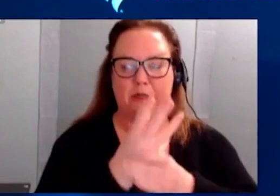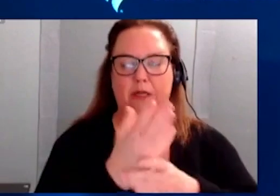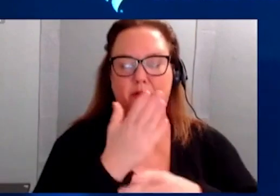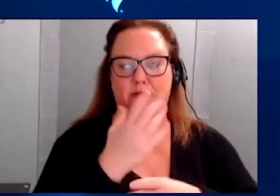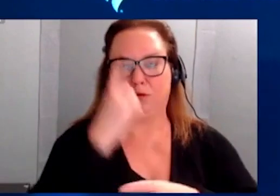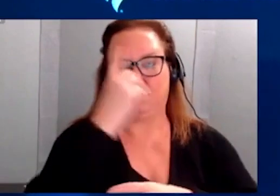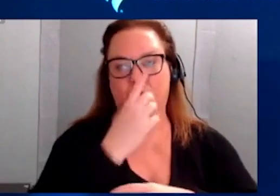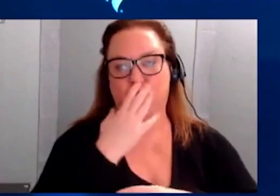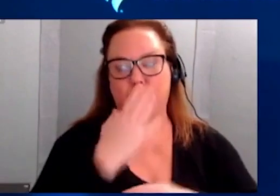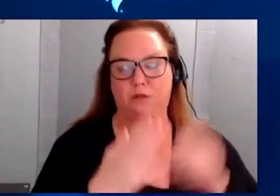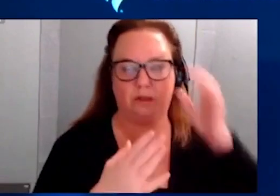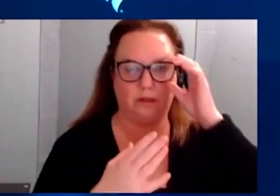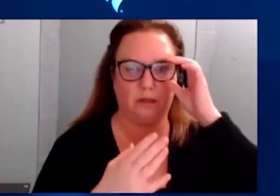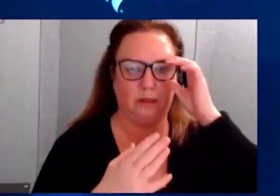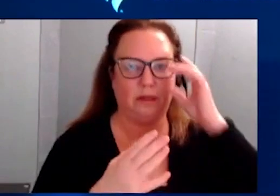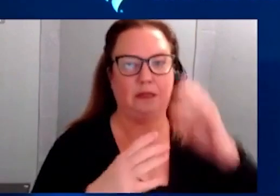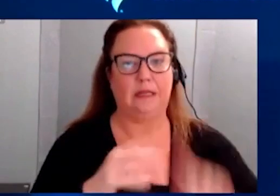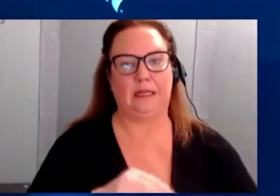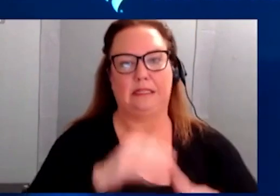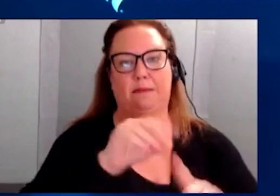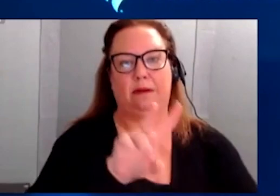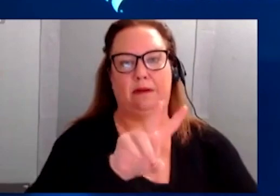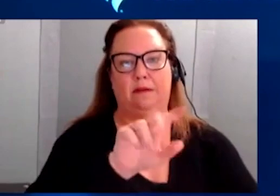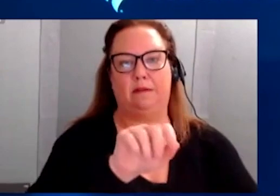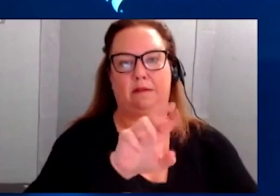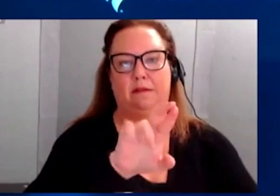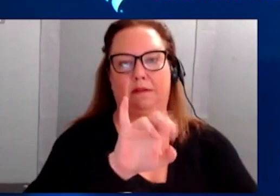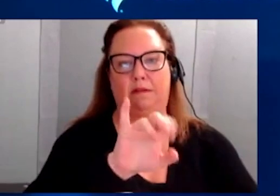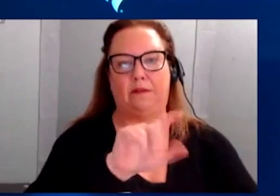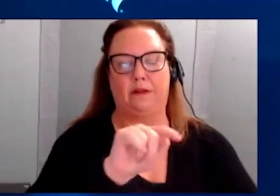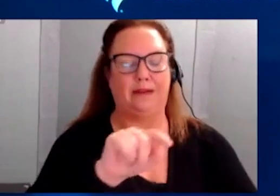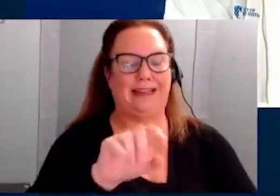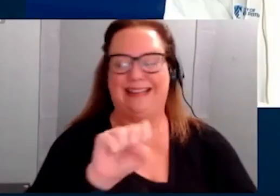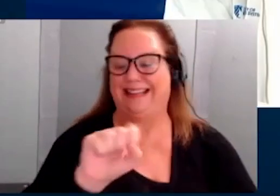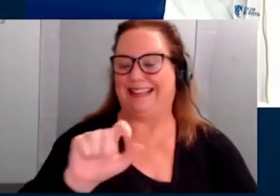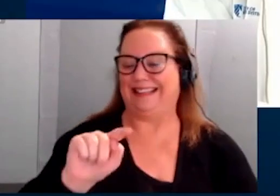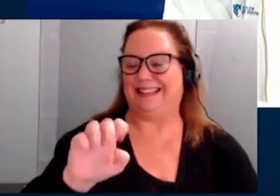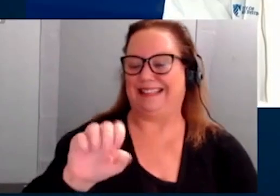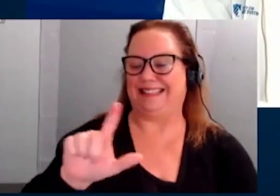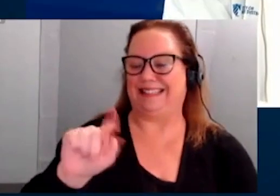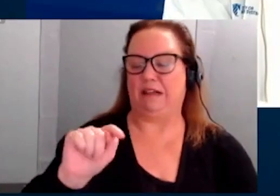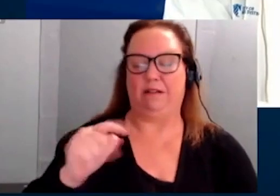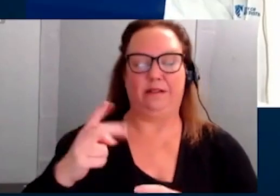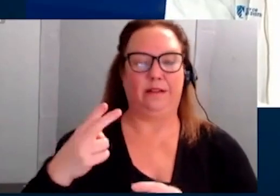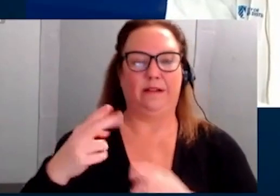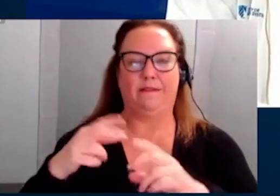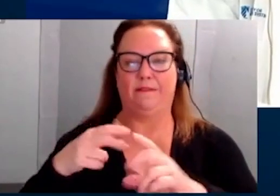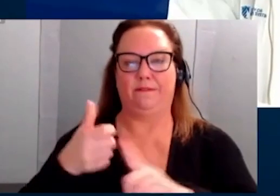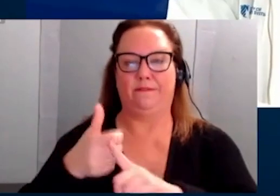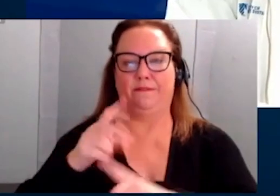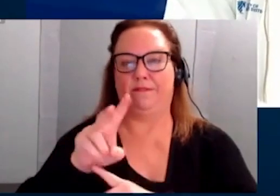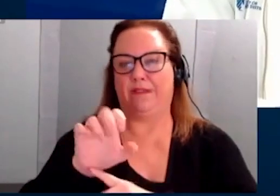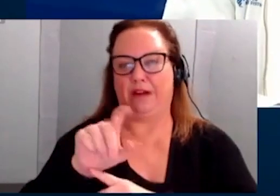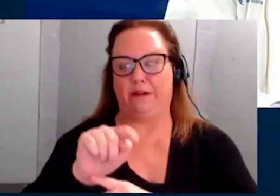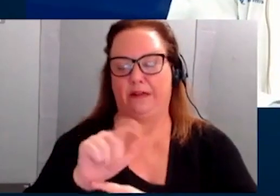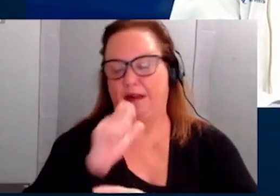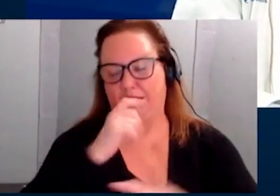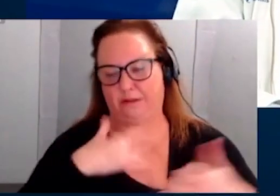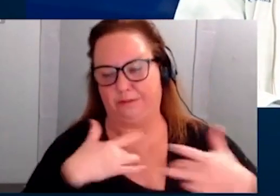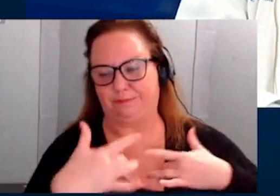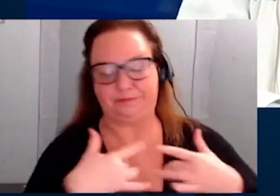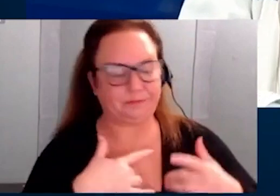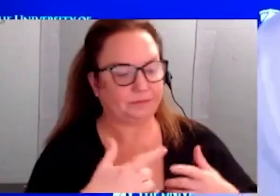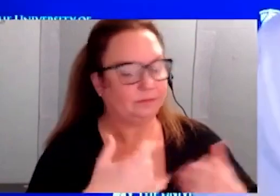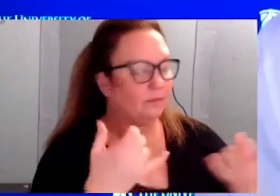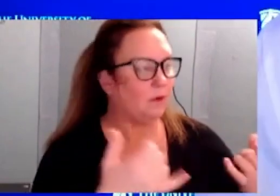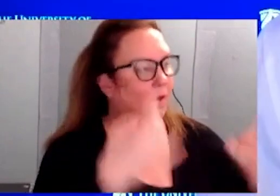unless there's another variant. I don't think the stealth variant is going to be that much of a concern beyond Omicron. What do you think, Hawk? Yeah, I would agree right now with